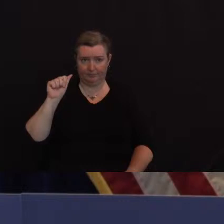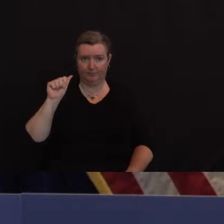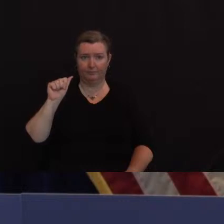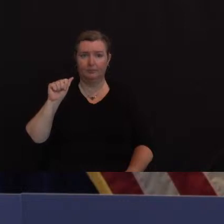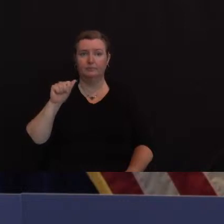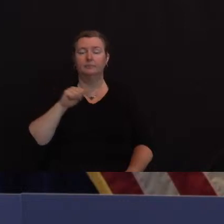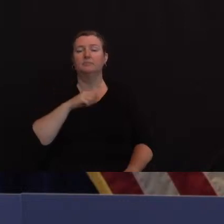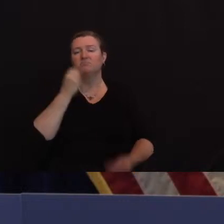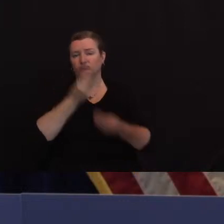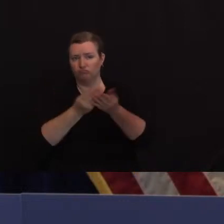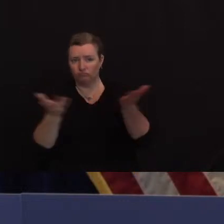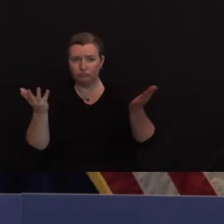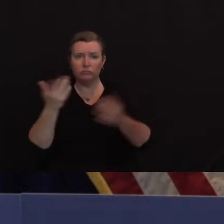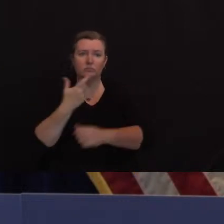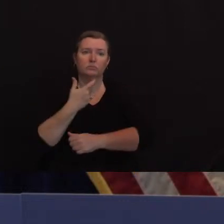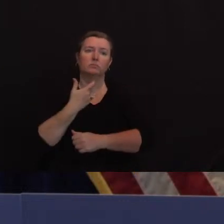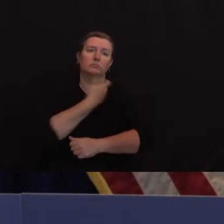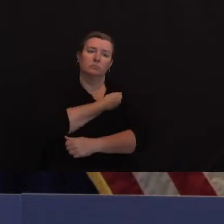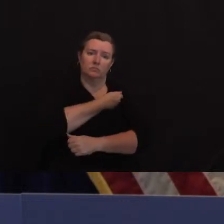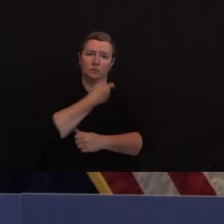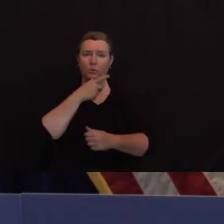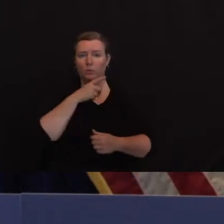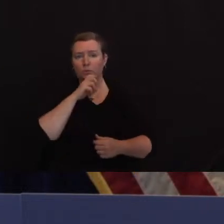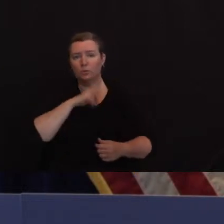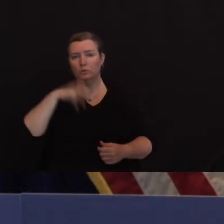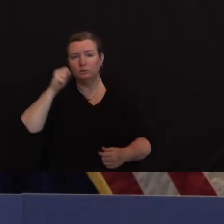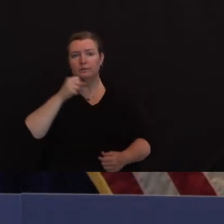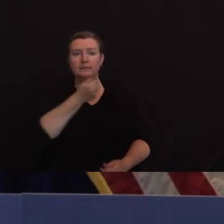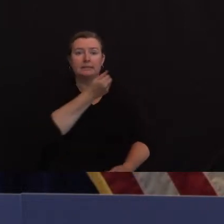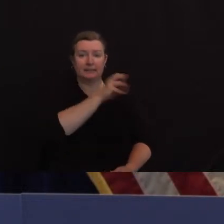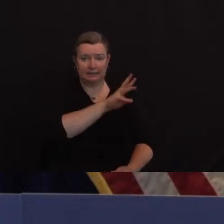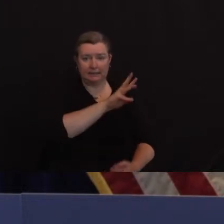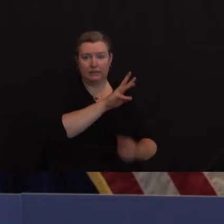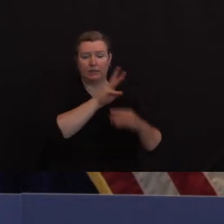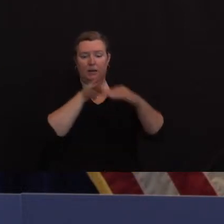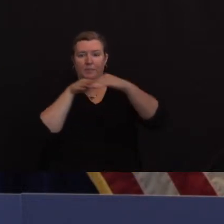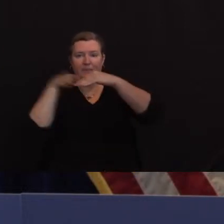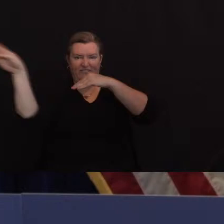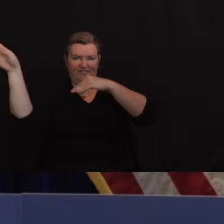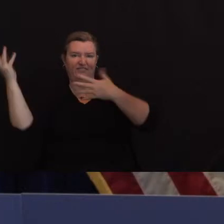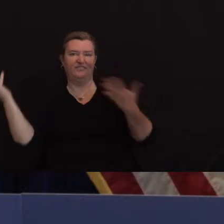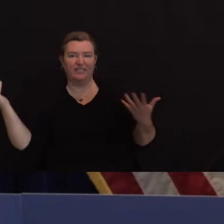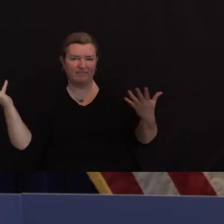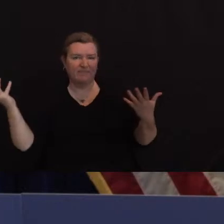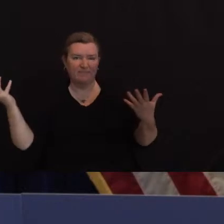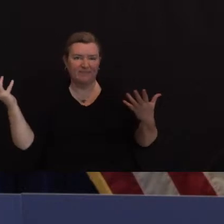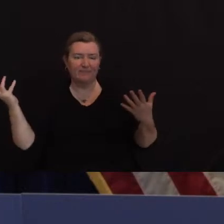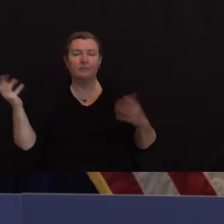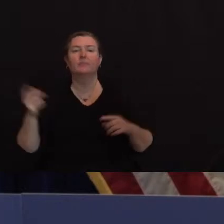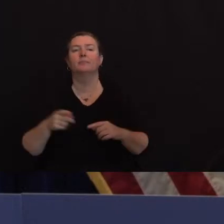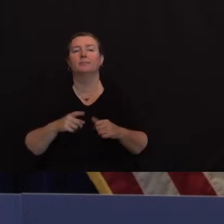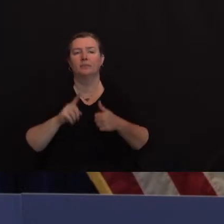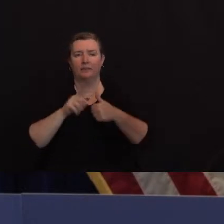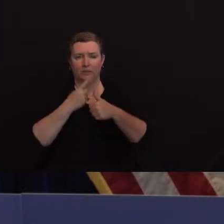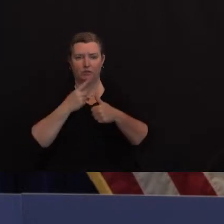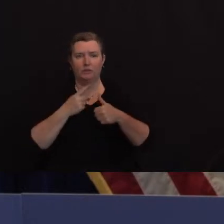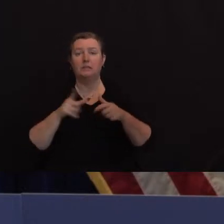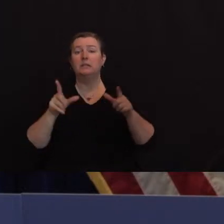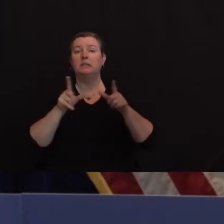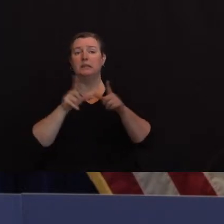older, making it the first licensed vaccine against COVID-19 in the United